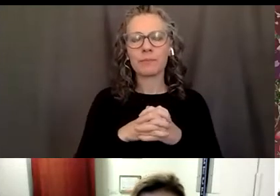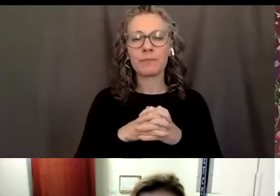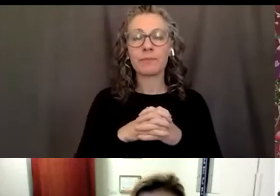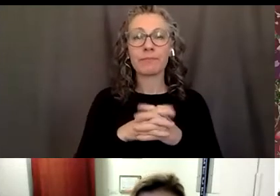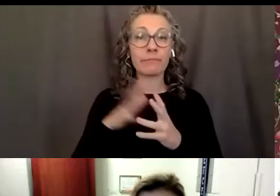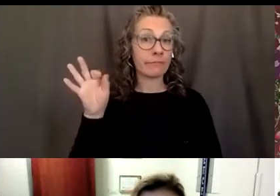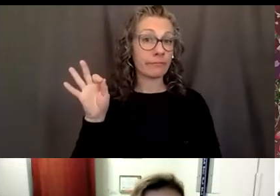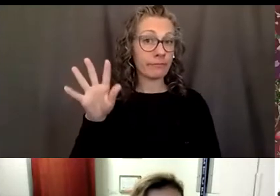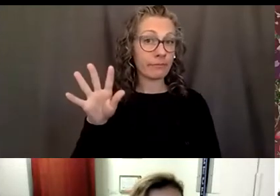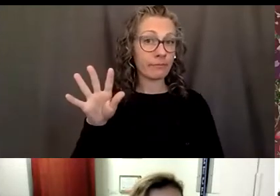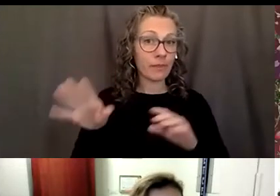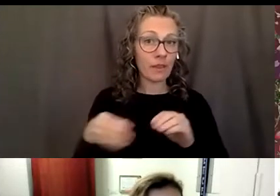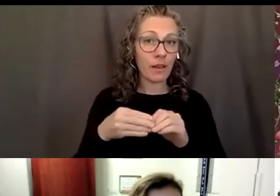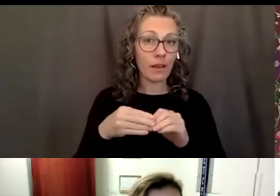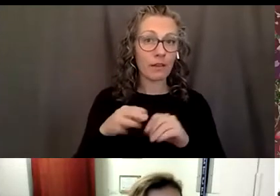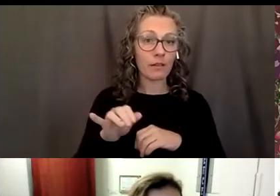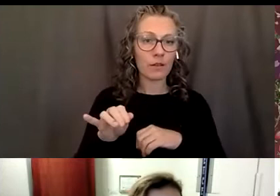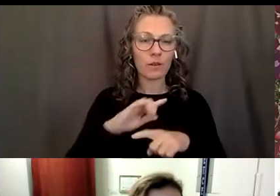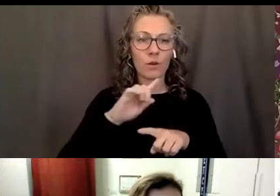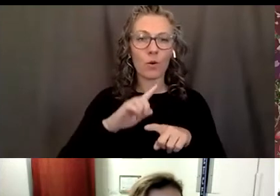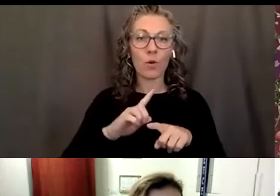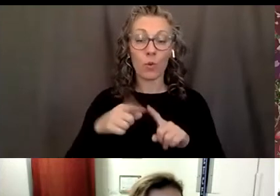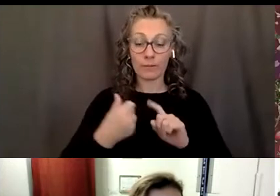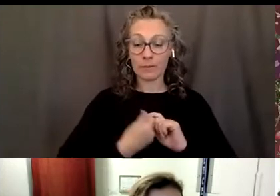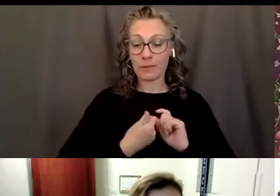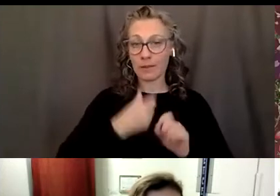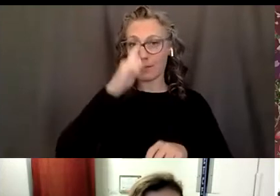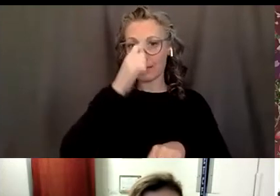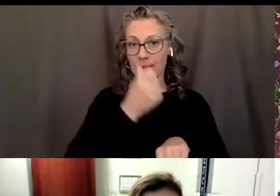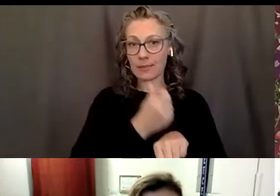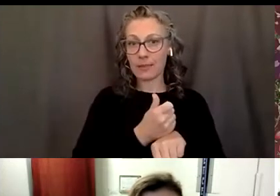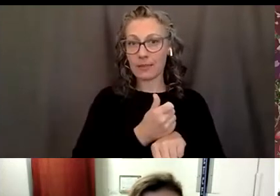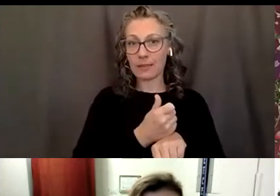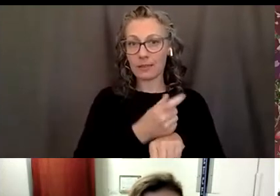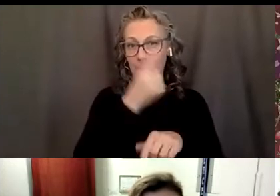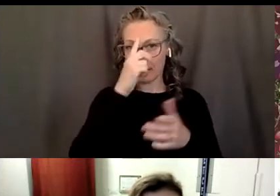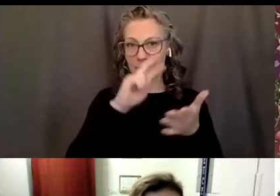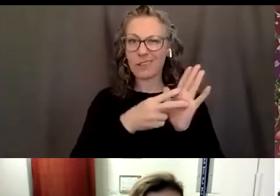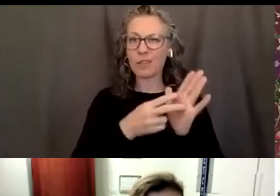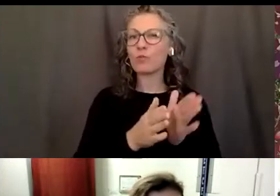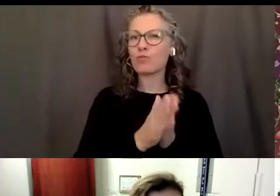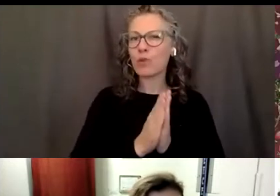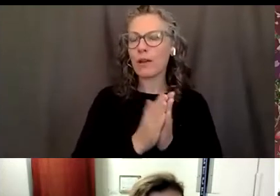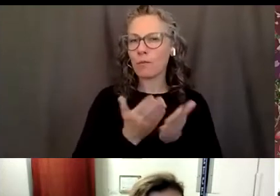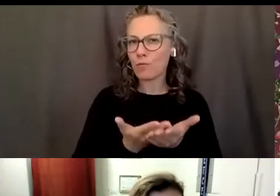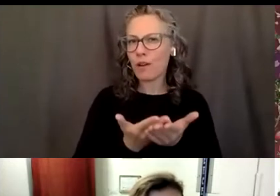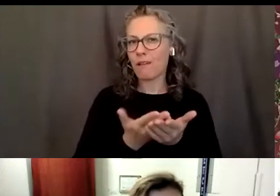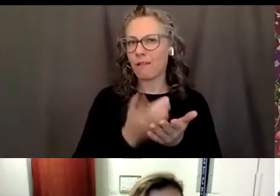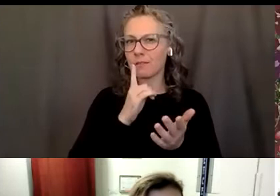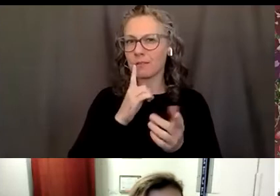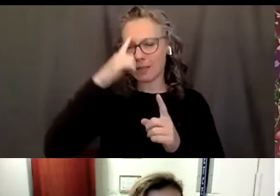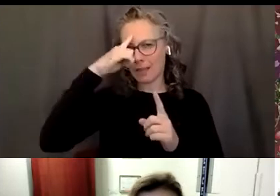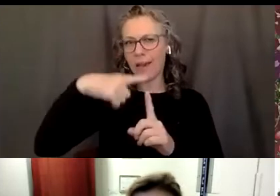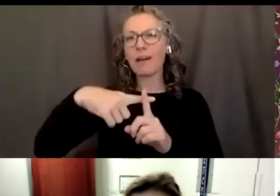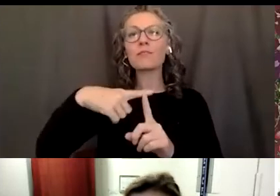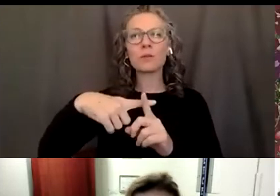would add too is when I'm setting intentions or prayer, affirmation, those kinds of whatever it